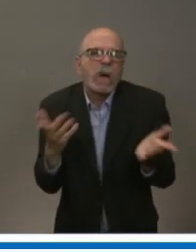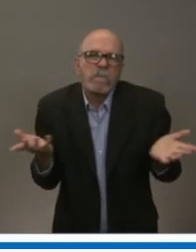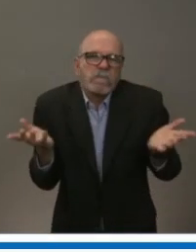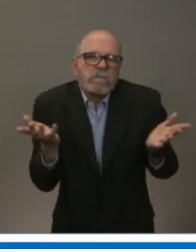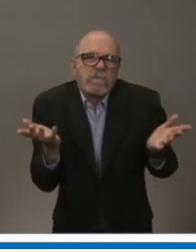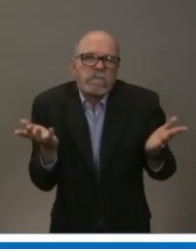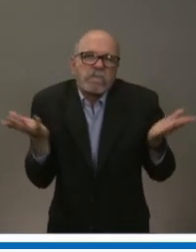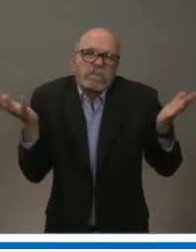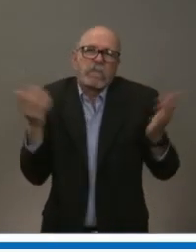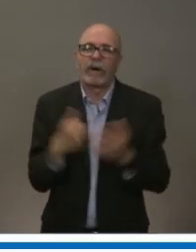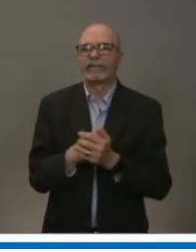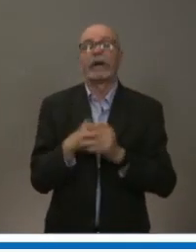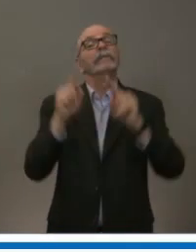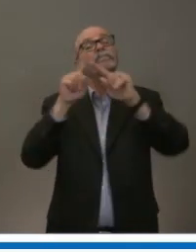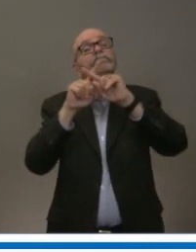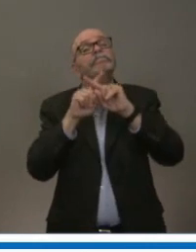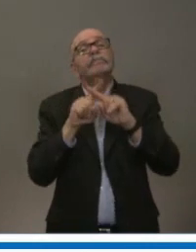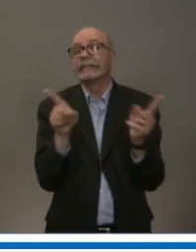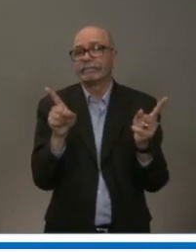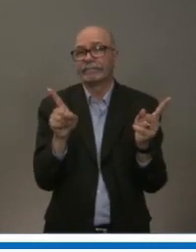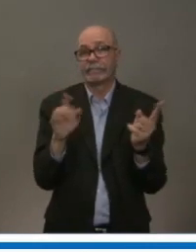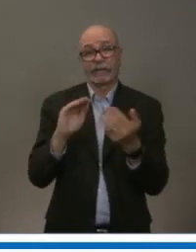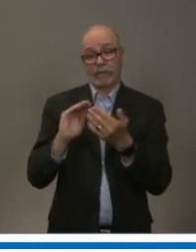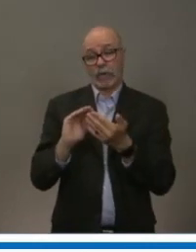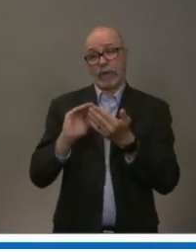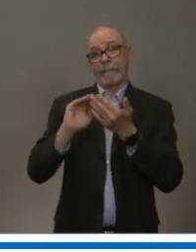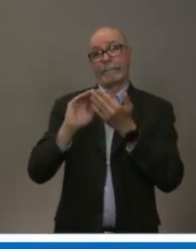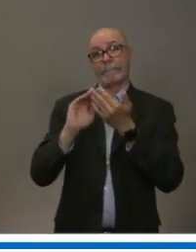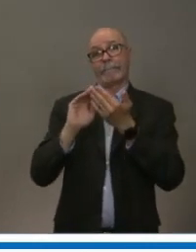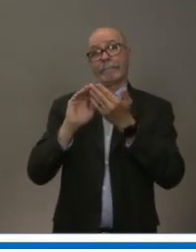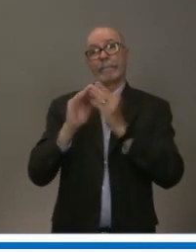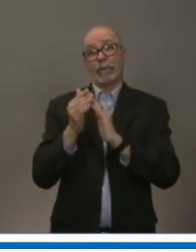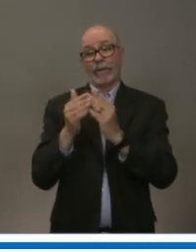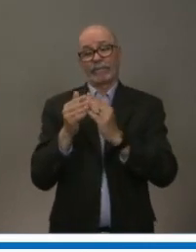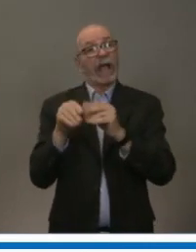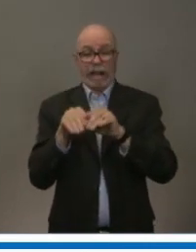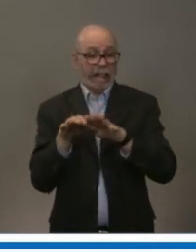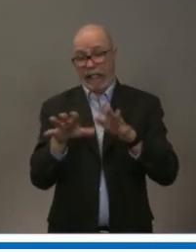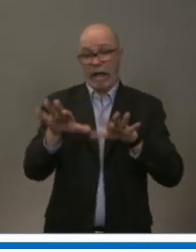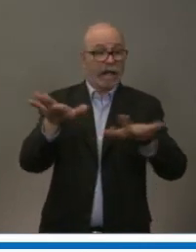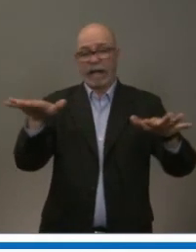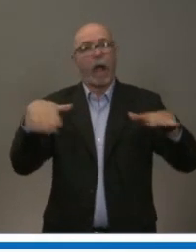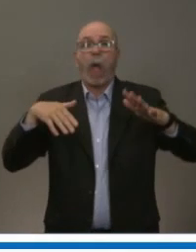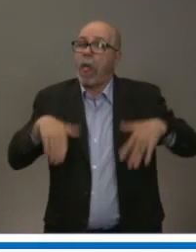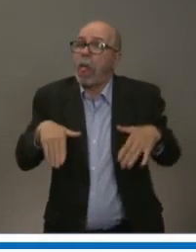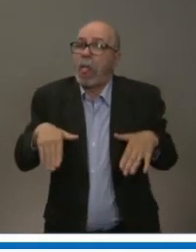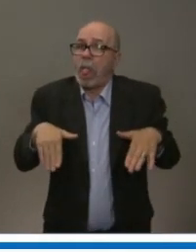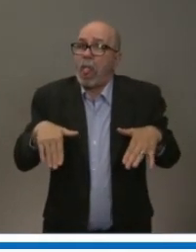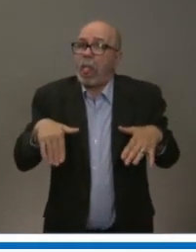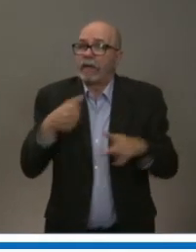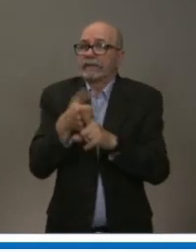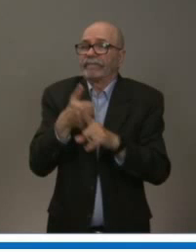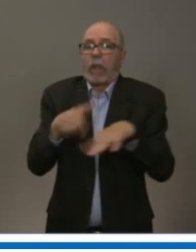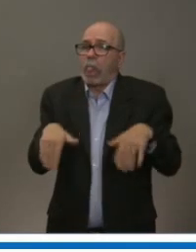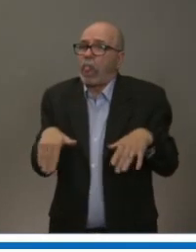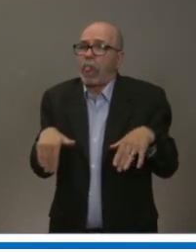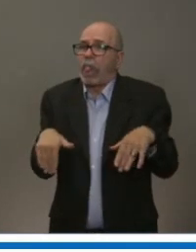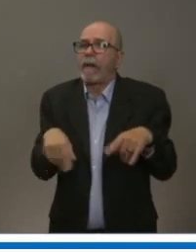spread, it is not wide community spread, except in, as I've talked about, in kind of one area of the